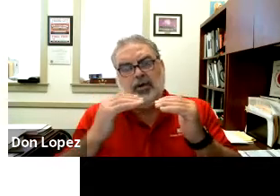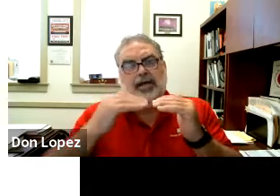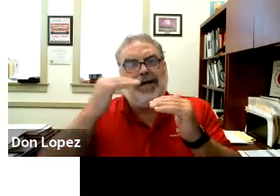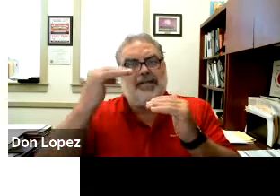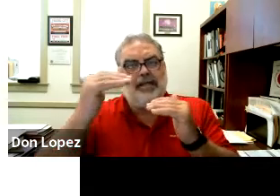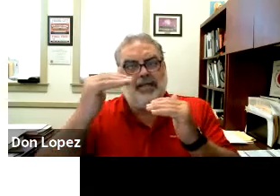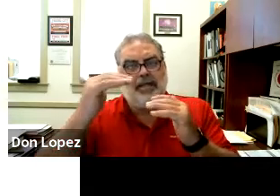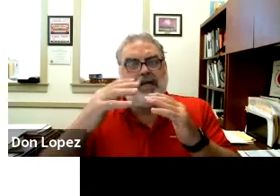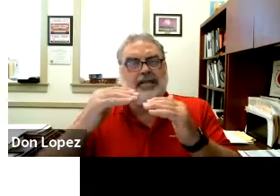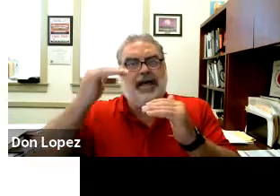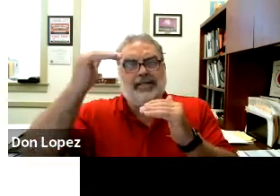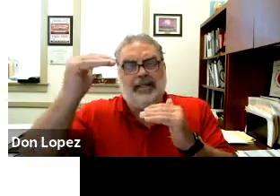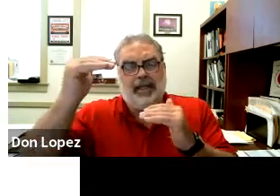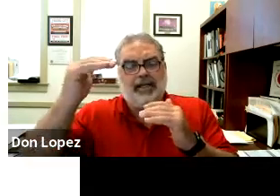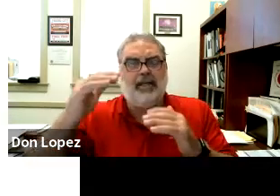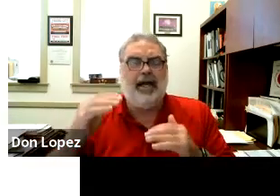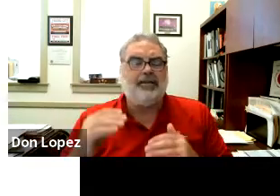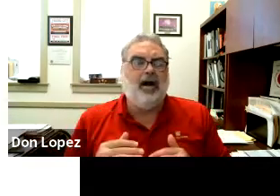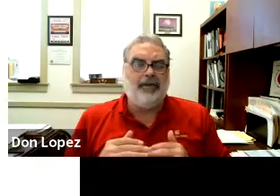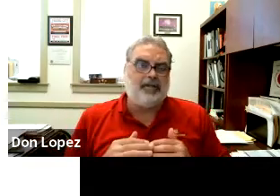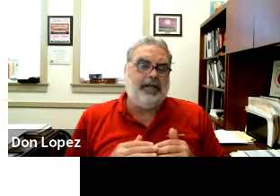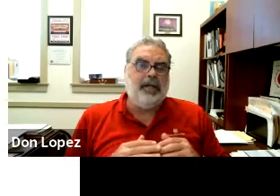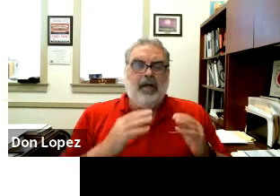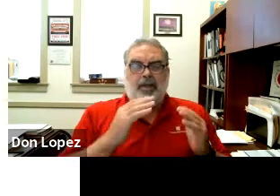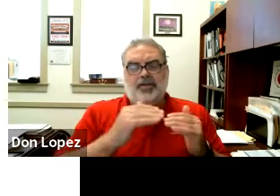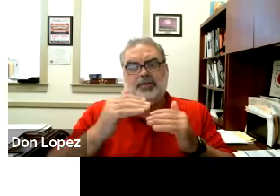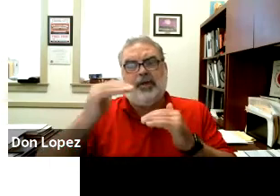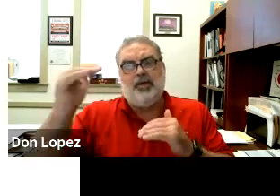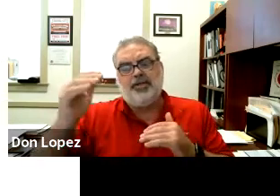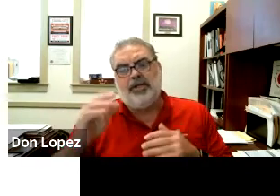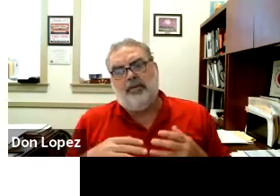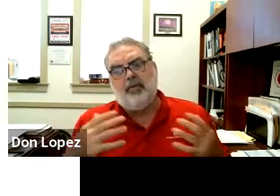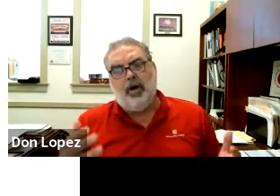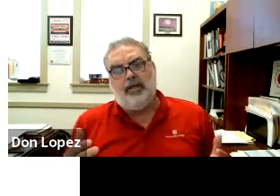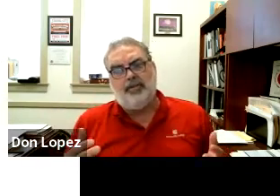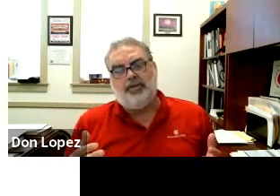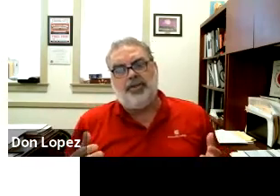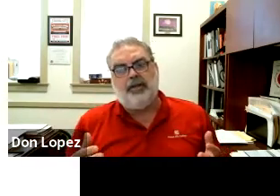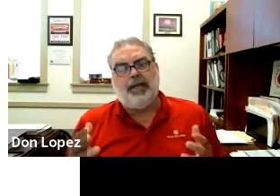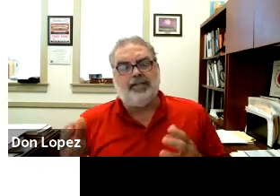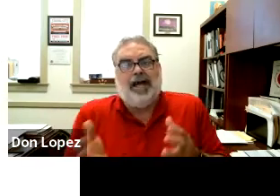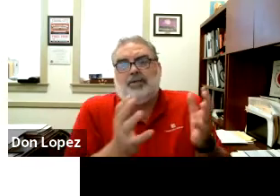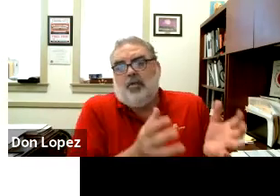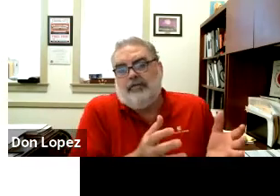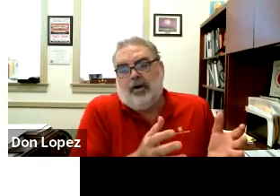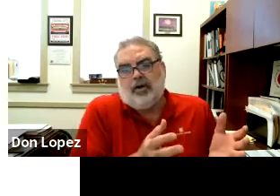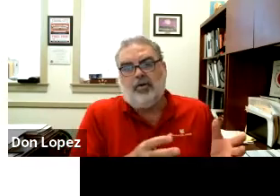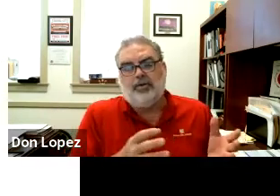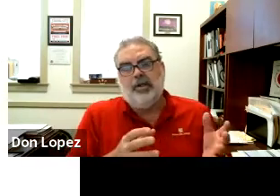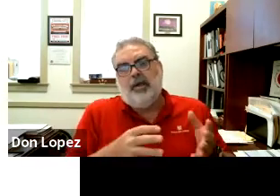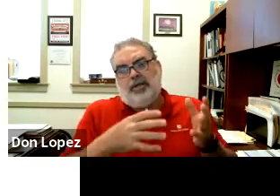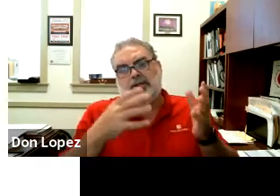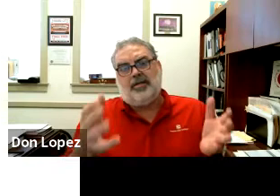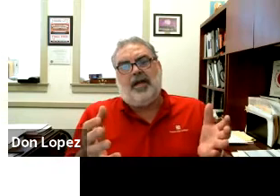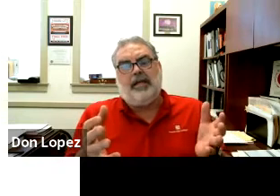in your class into the next class and the next class? And obviously, there's this progression that we want them to achieve, because that's one of our